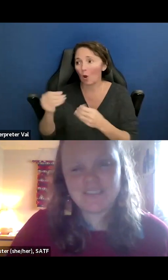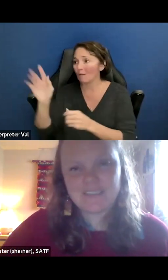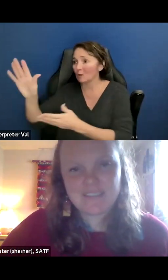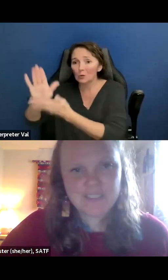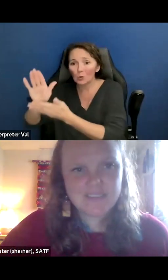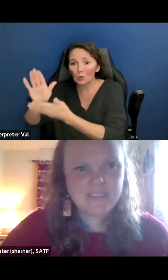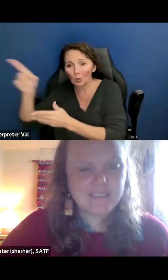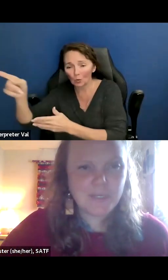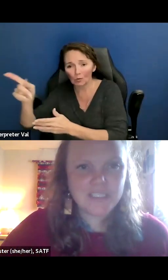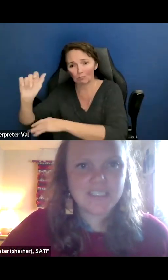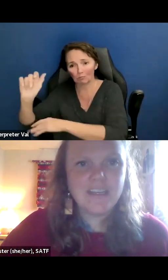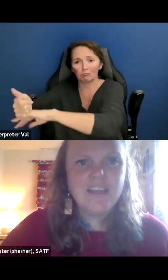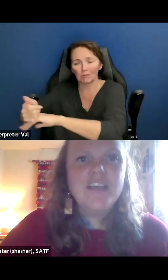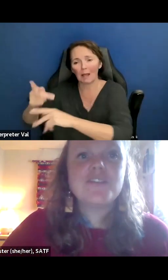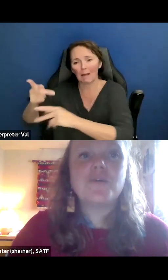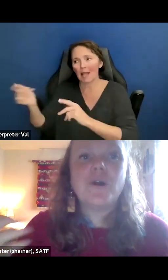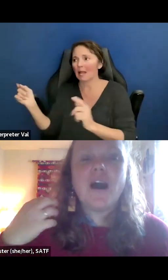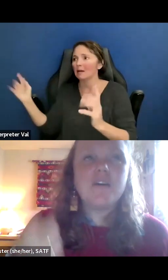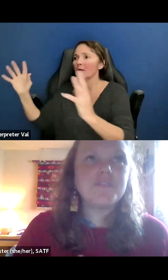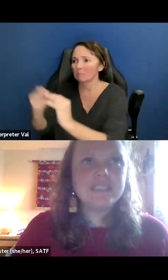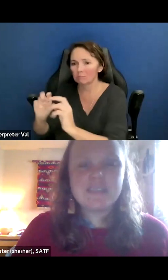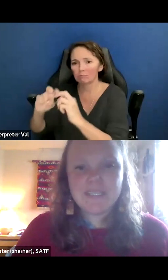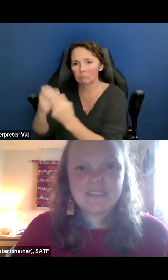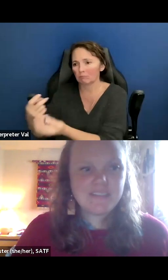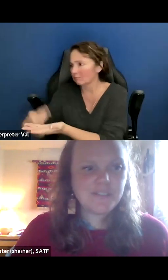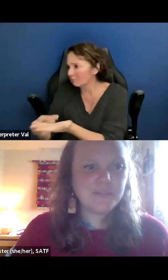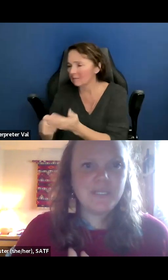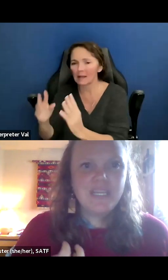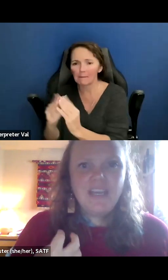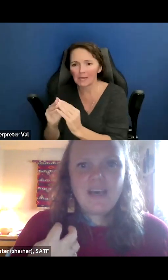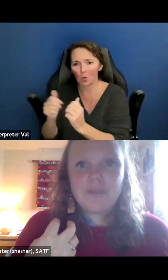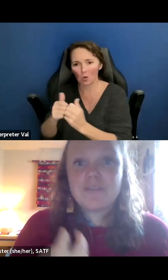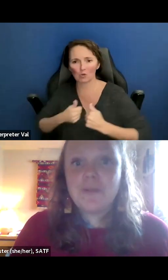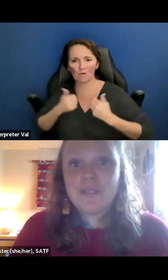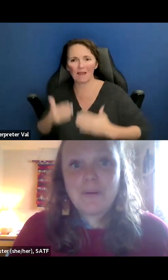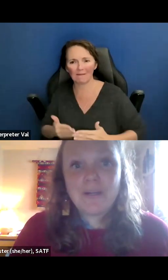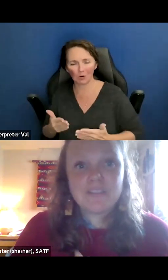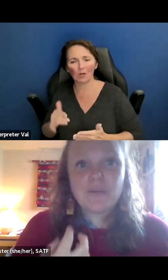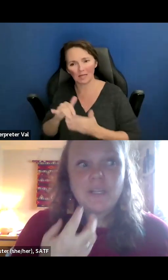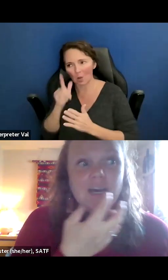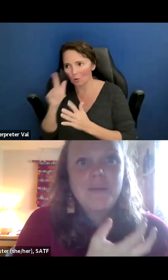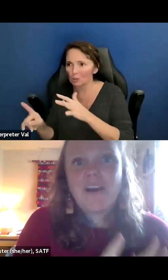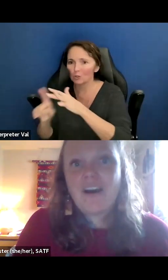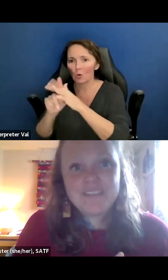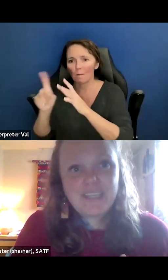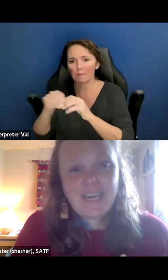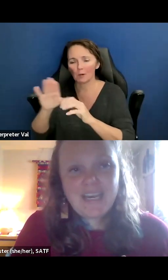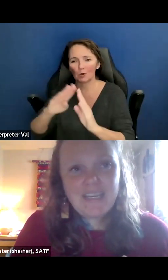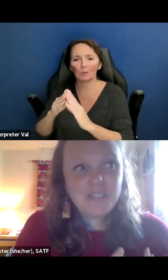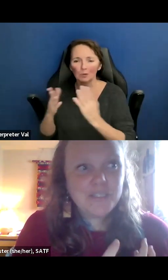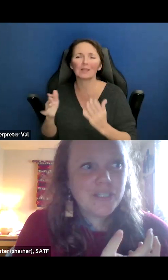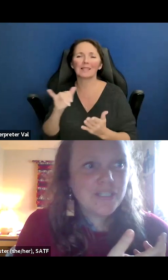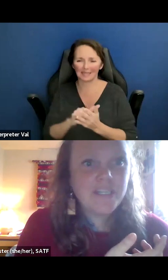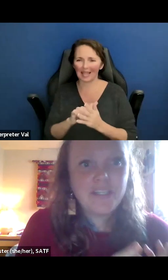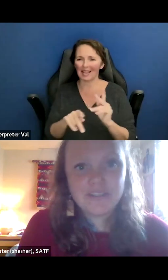result of the success of this project. So offering space to those community partners, an office